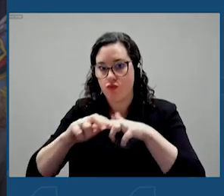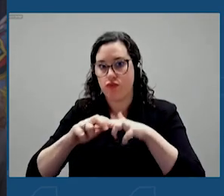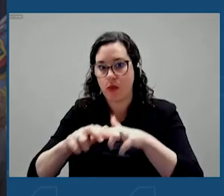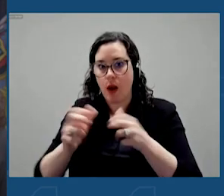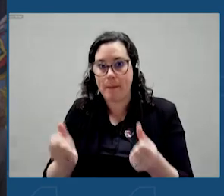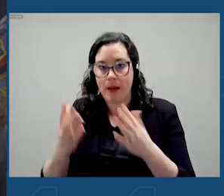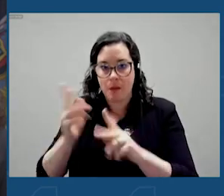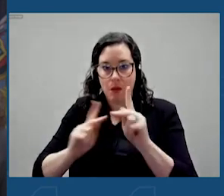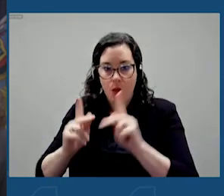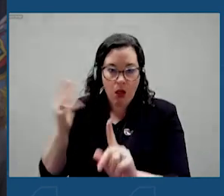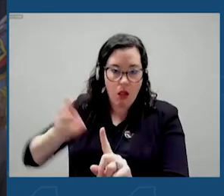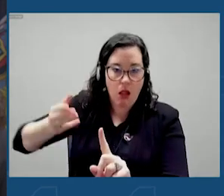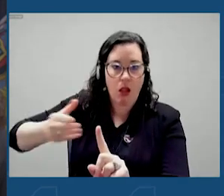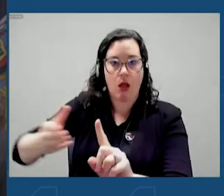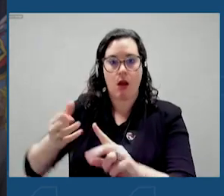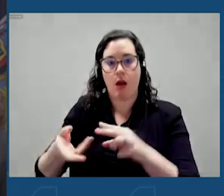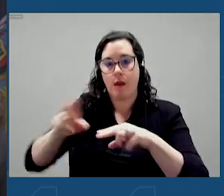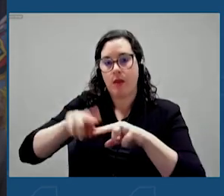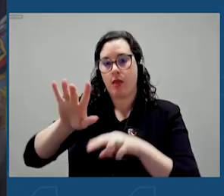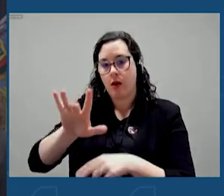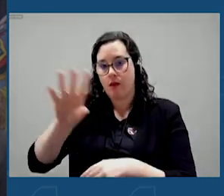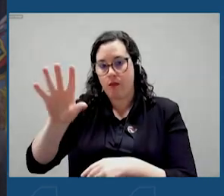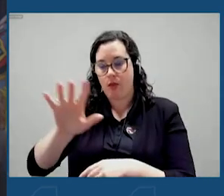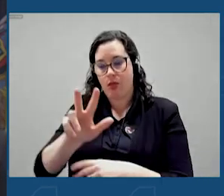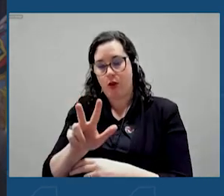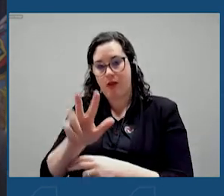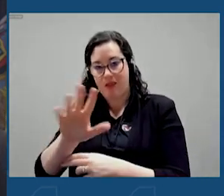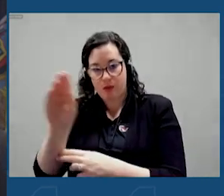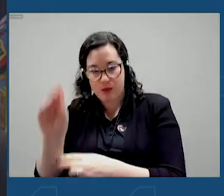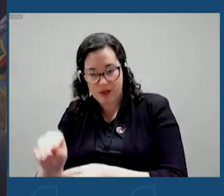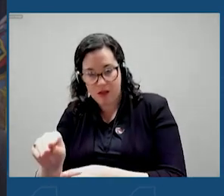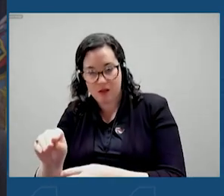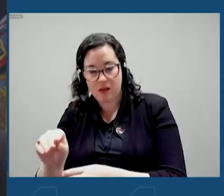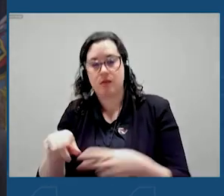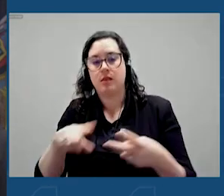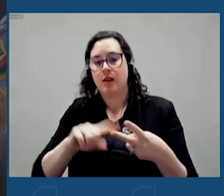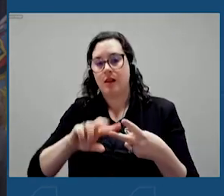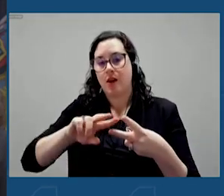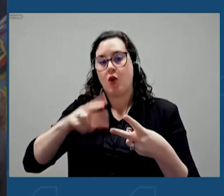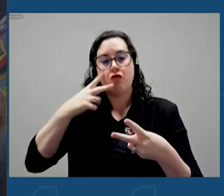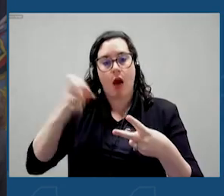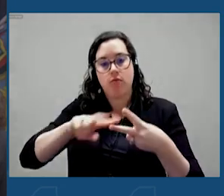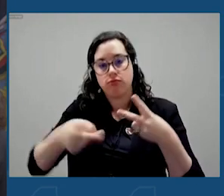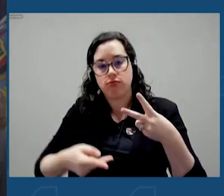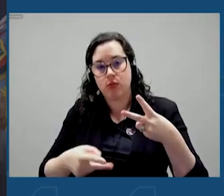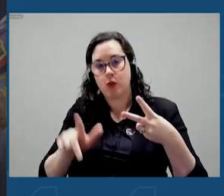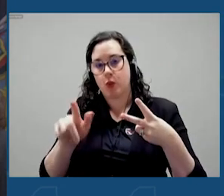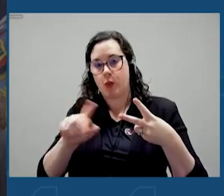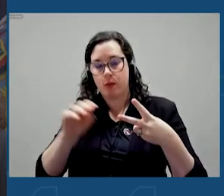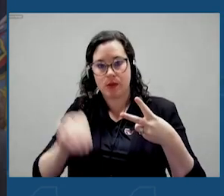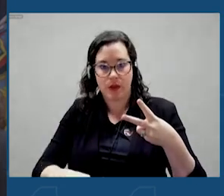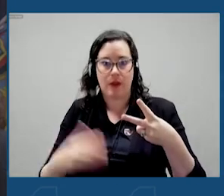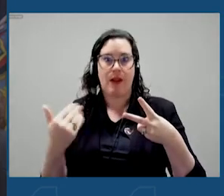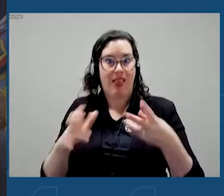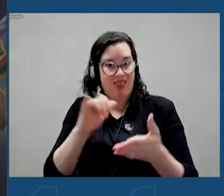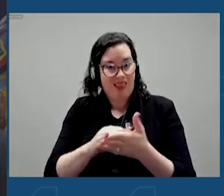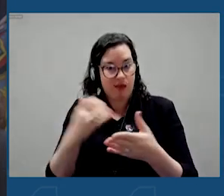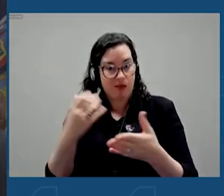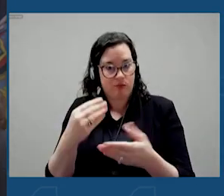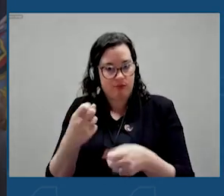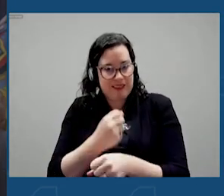35%, crime down 31%. That's the month of January. These are the metrics that we track most